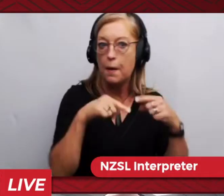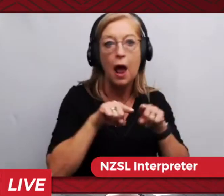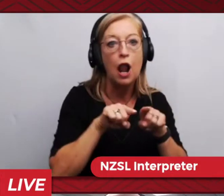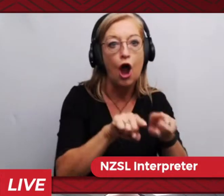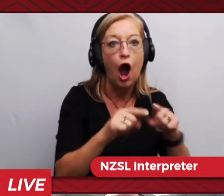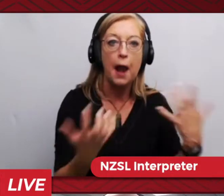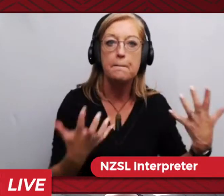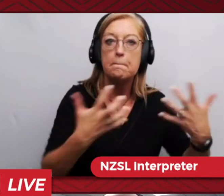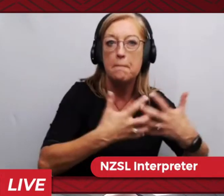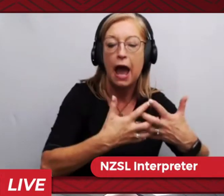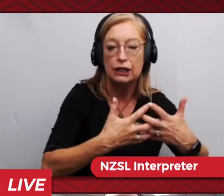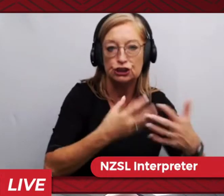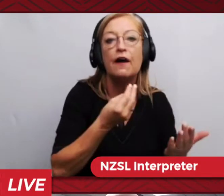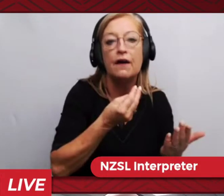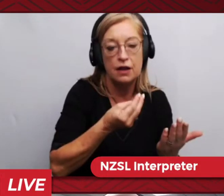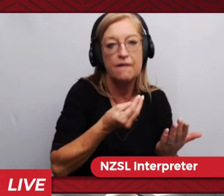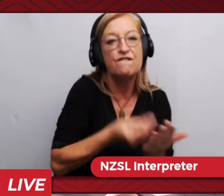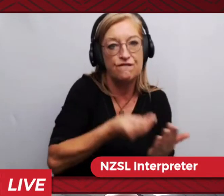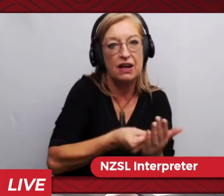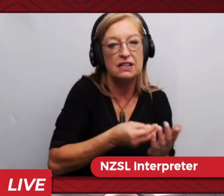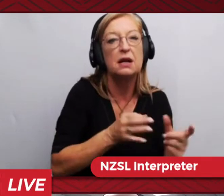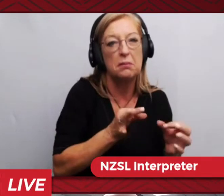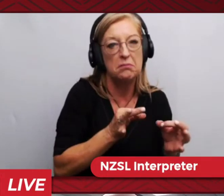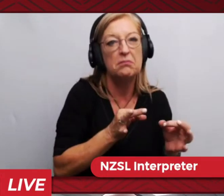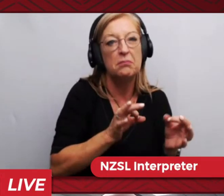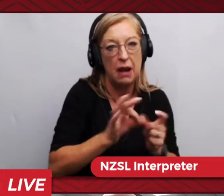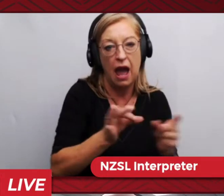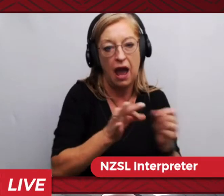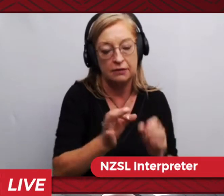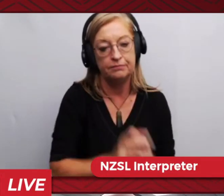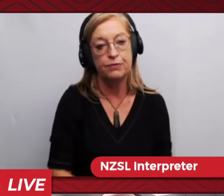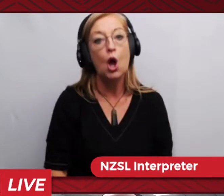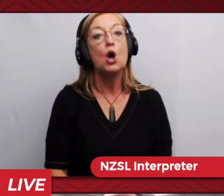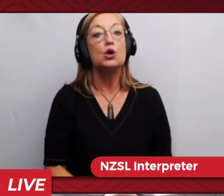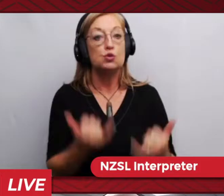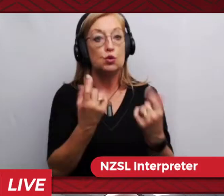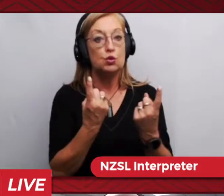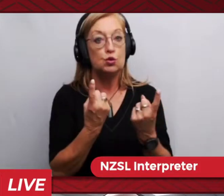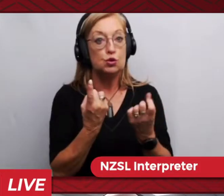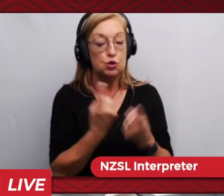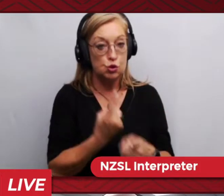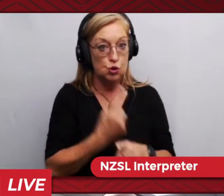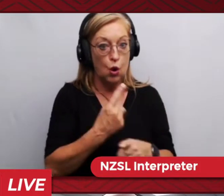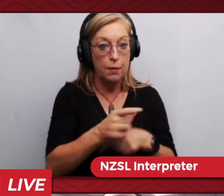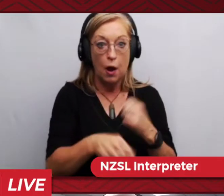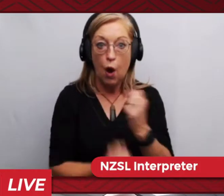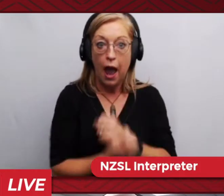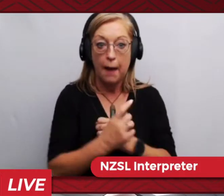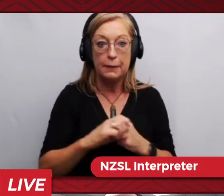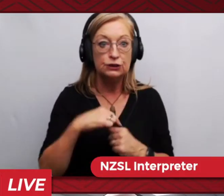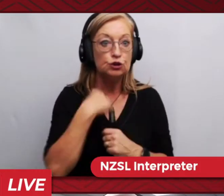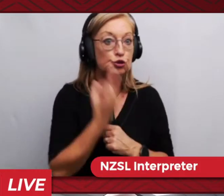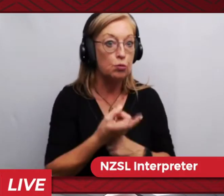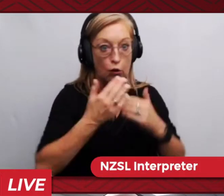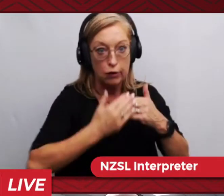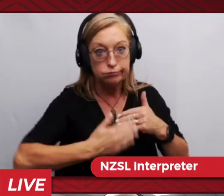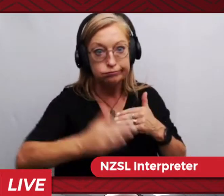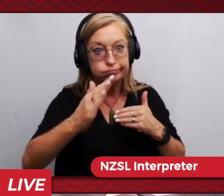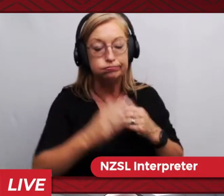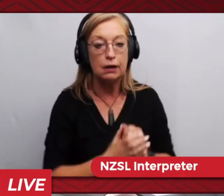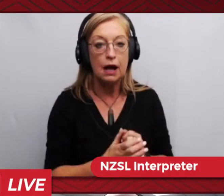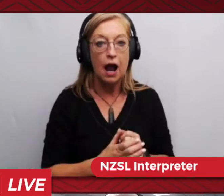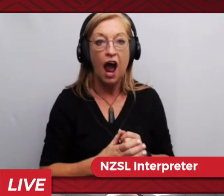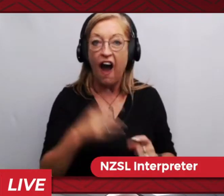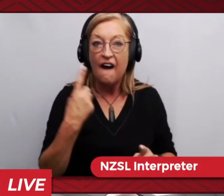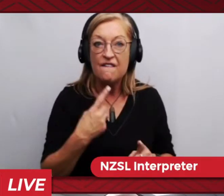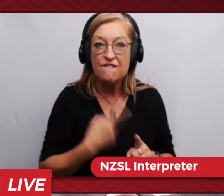So let's talk about from tomorrow onwards. So from tomorrow onwards, the fastest way to get answers about these things